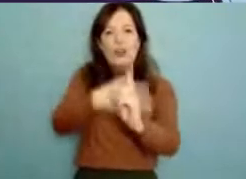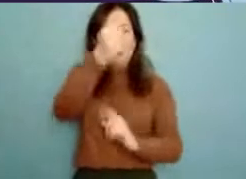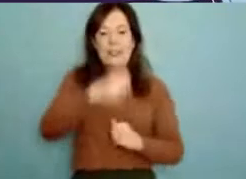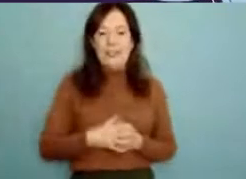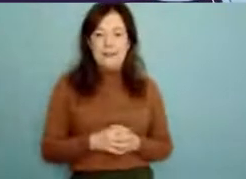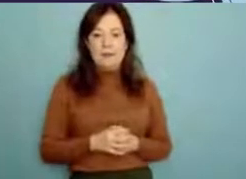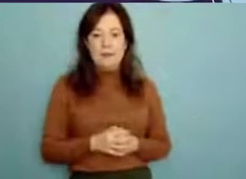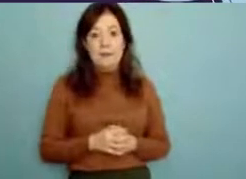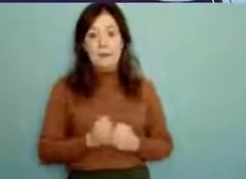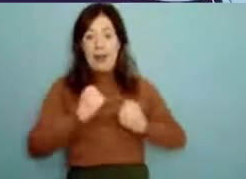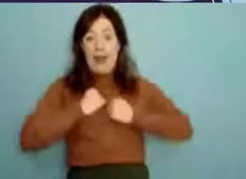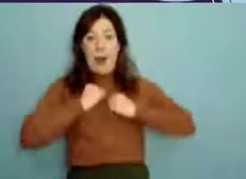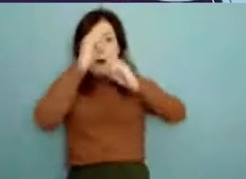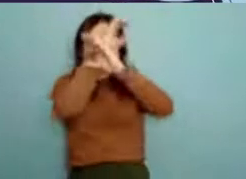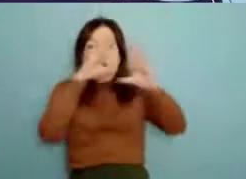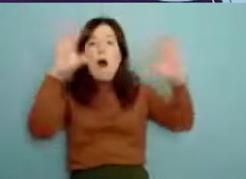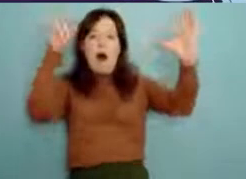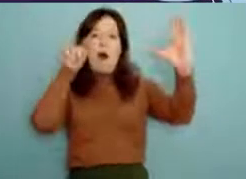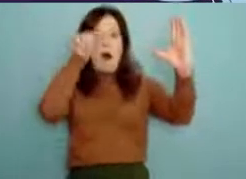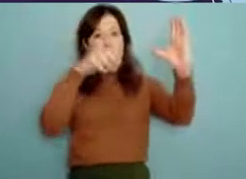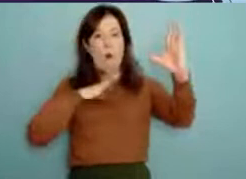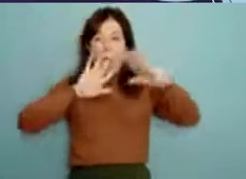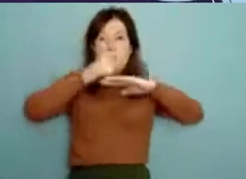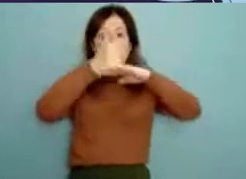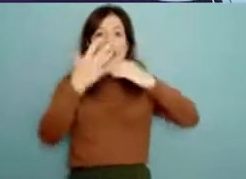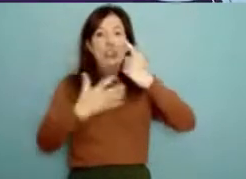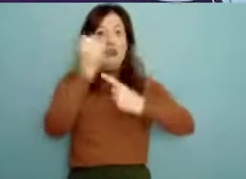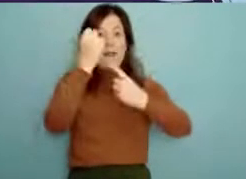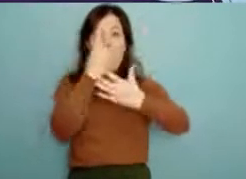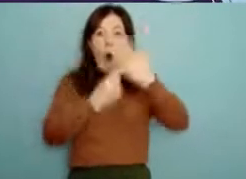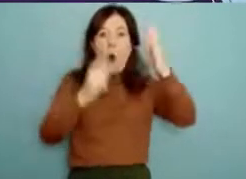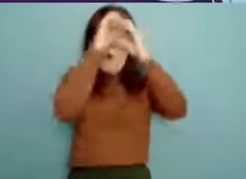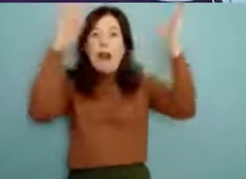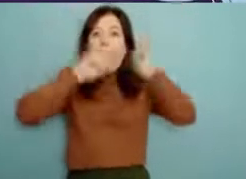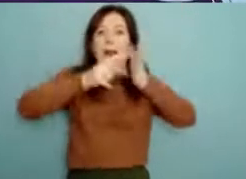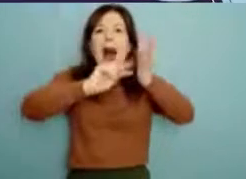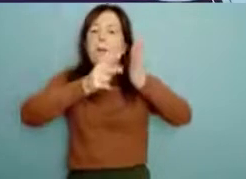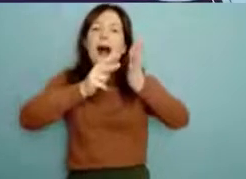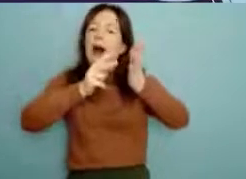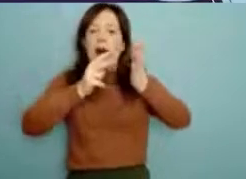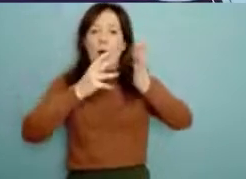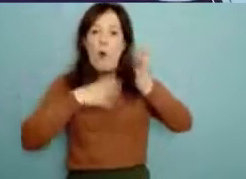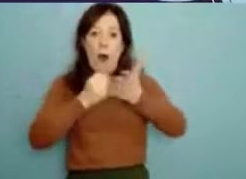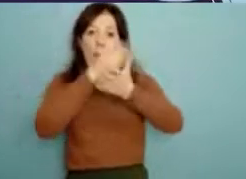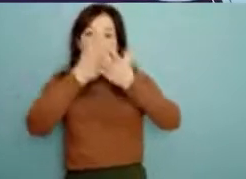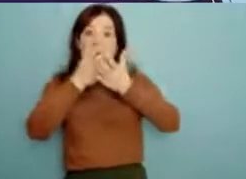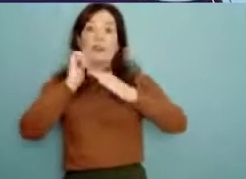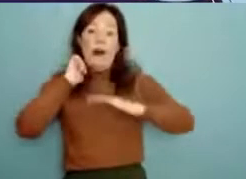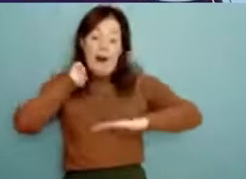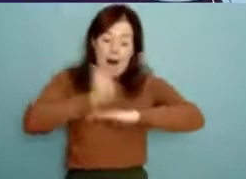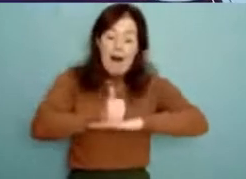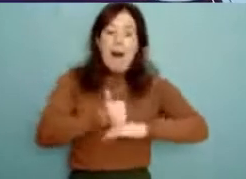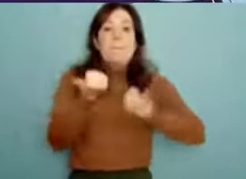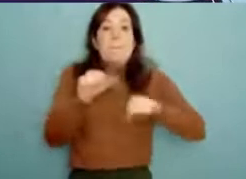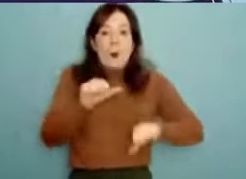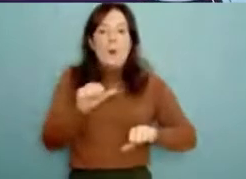vision real. We want to bring it down from these visionary planets to our blue and green planet Earth and connect it with